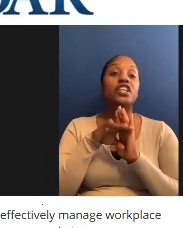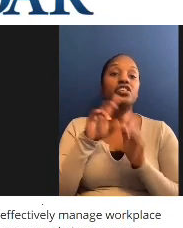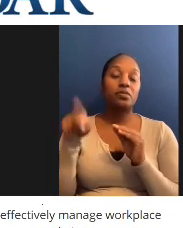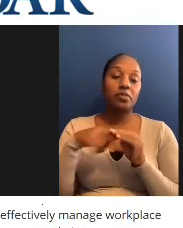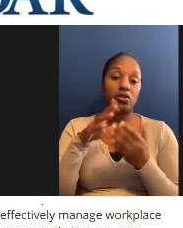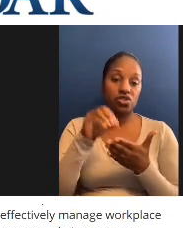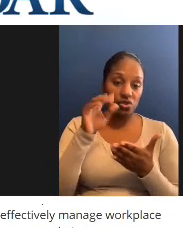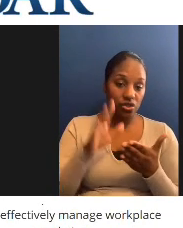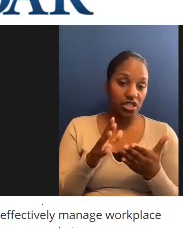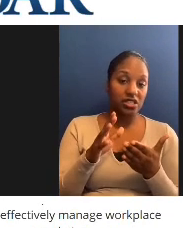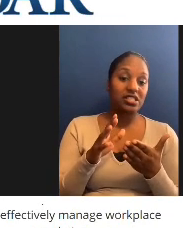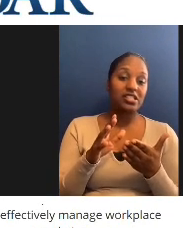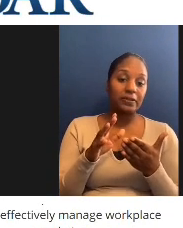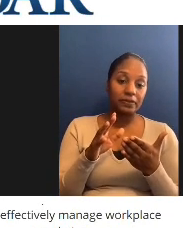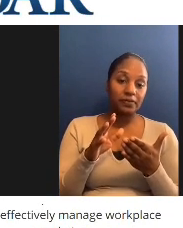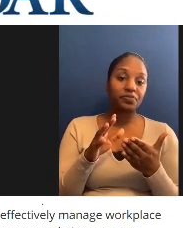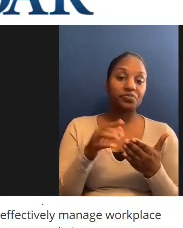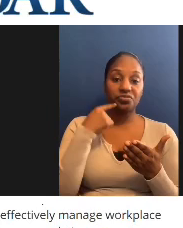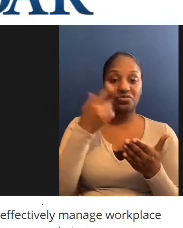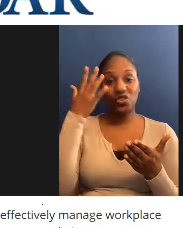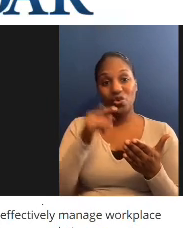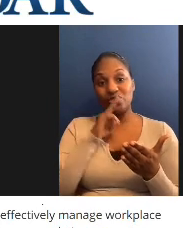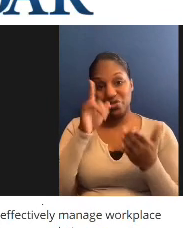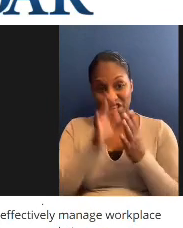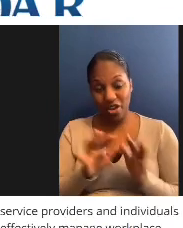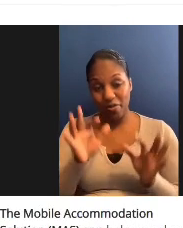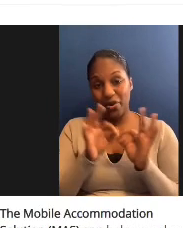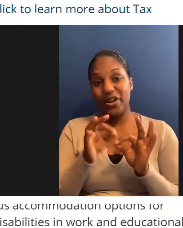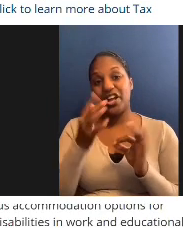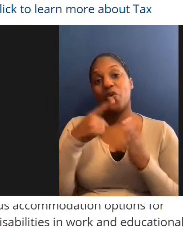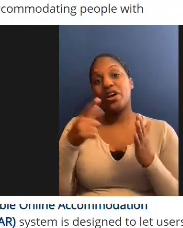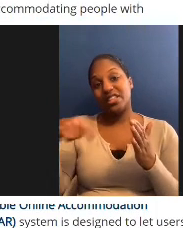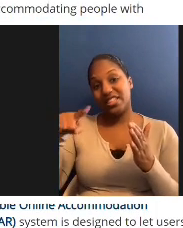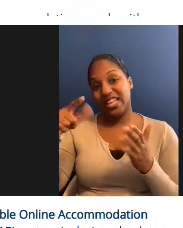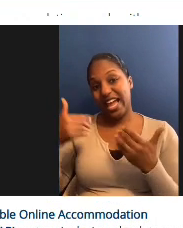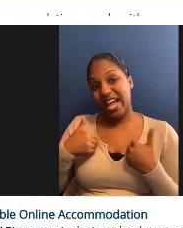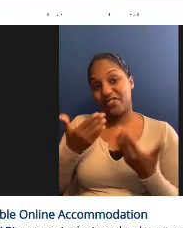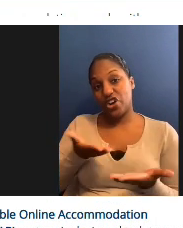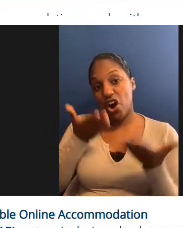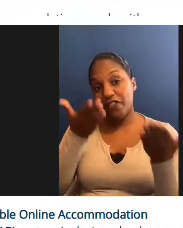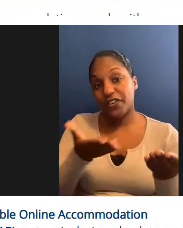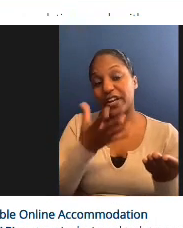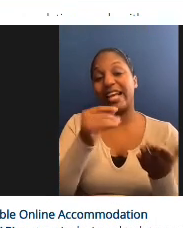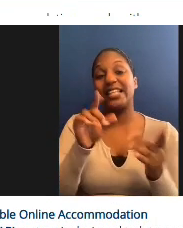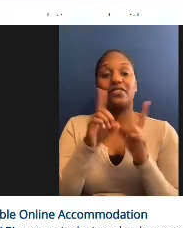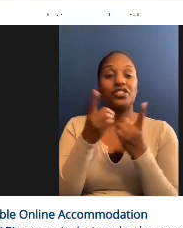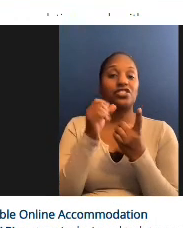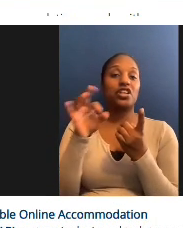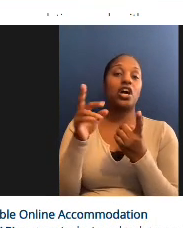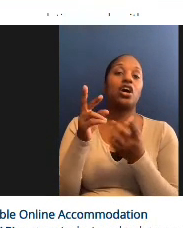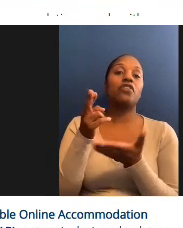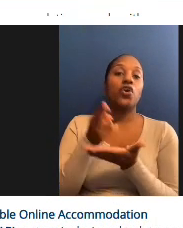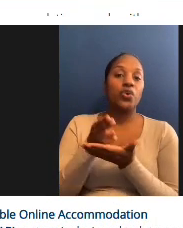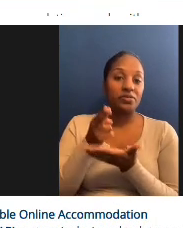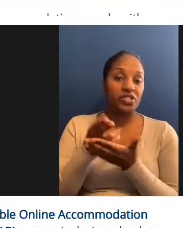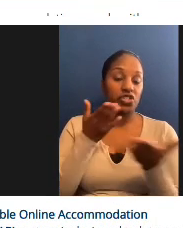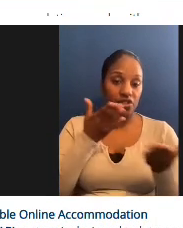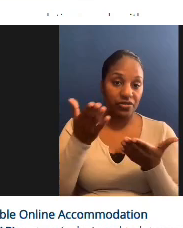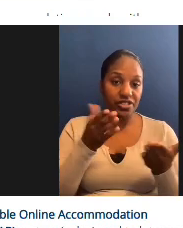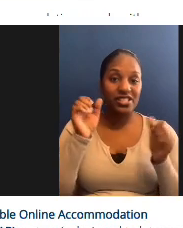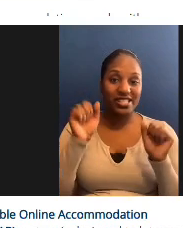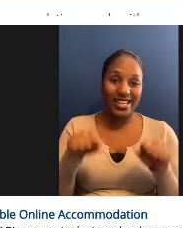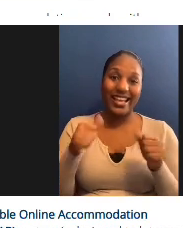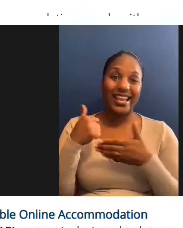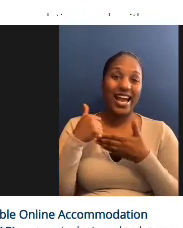students saying why it's important, what they have to offer. The Division of Rehabilitation Services can help